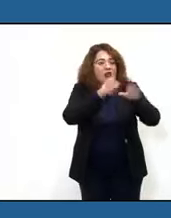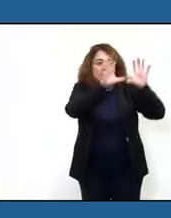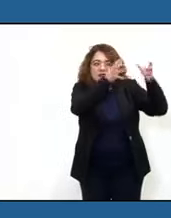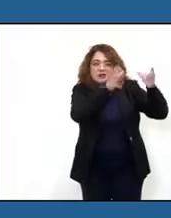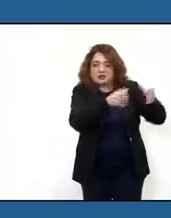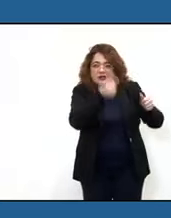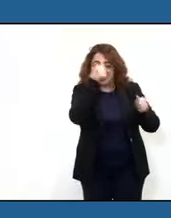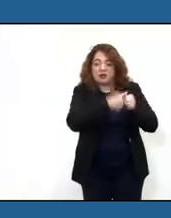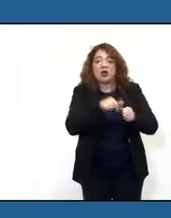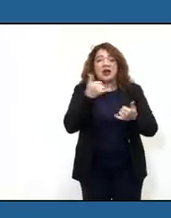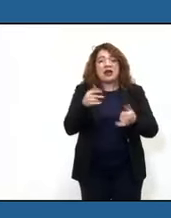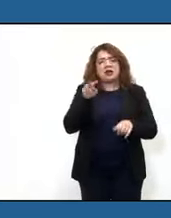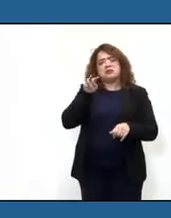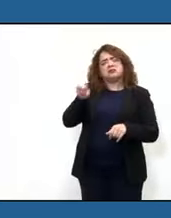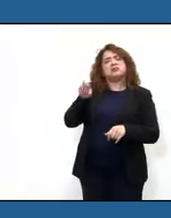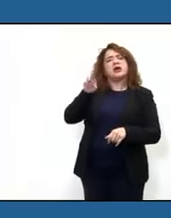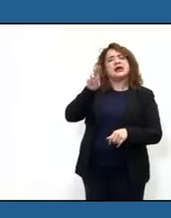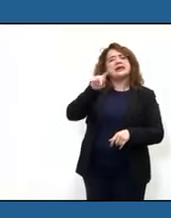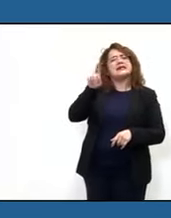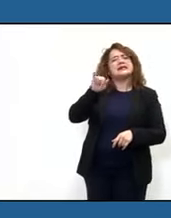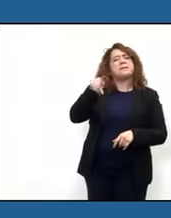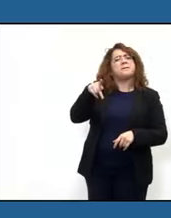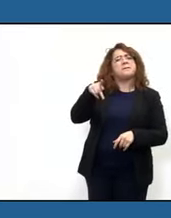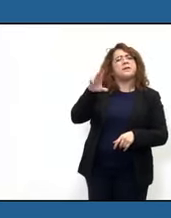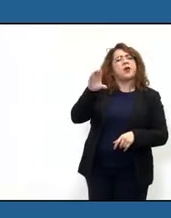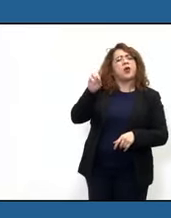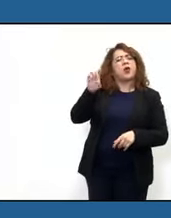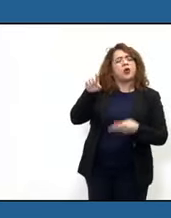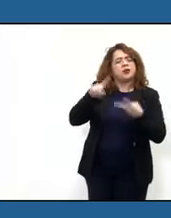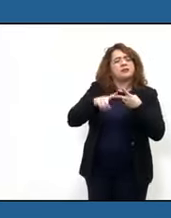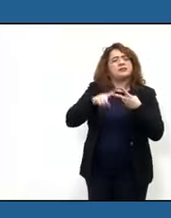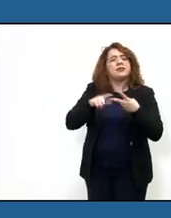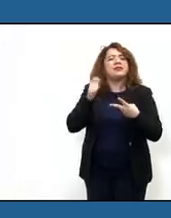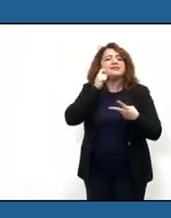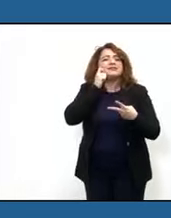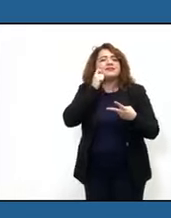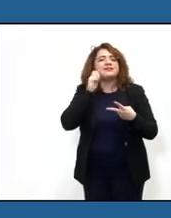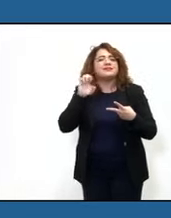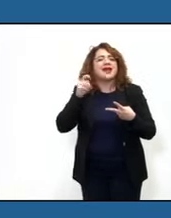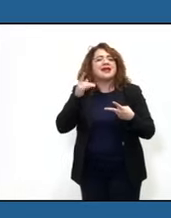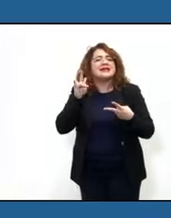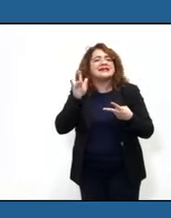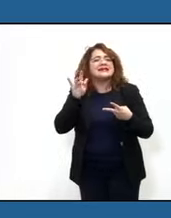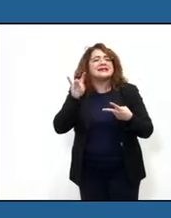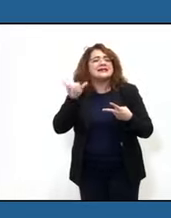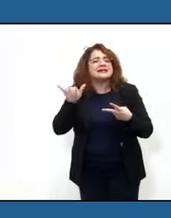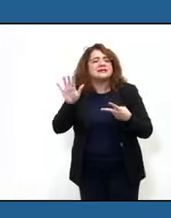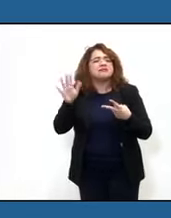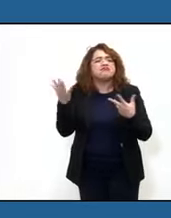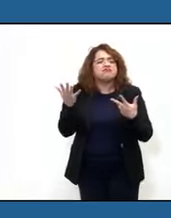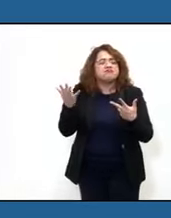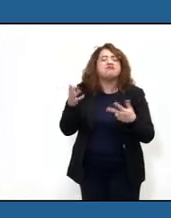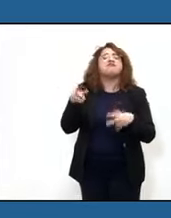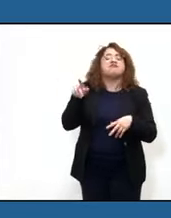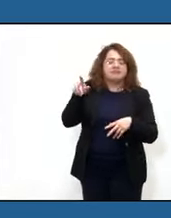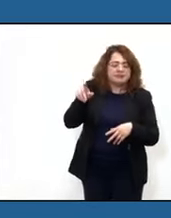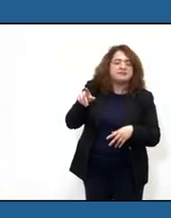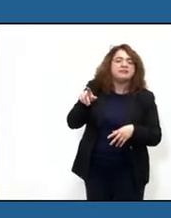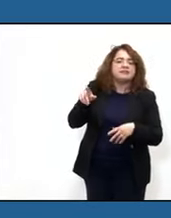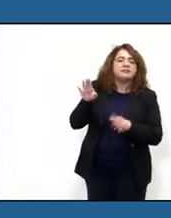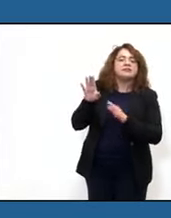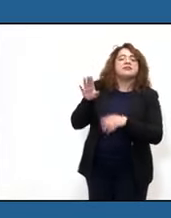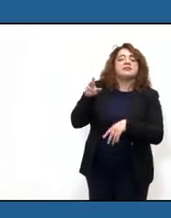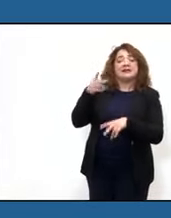zip code and race ethnicity, we have shared that there are disparities in the vaccine, and it's clear in our map, and it's